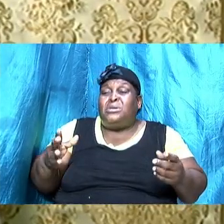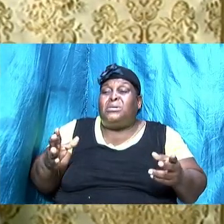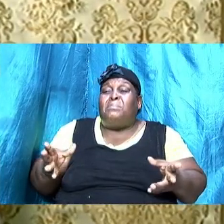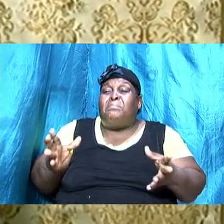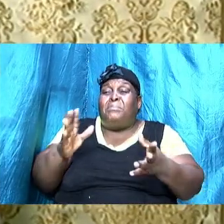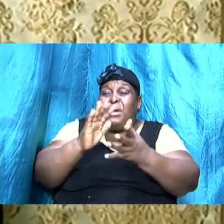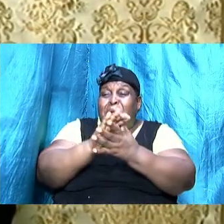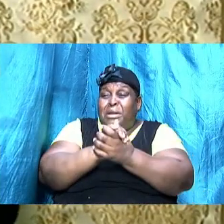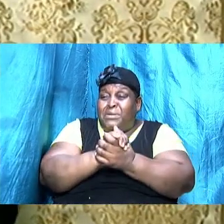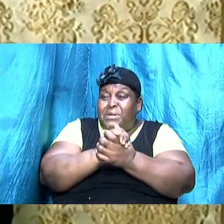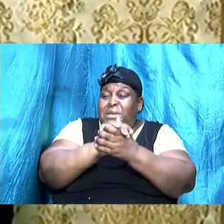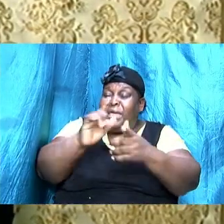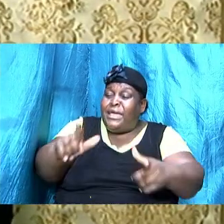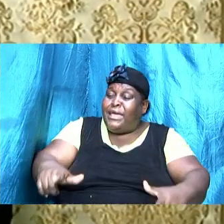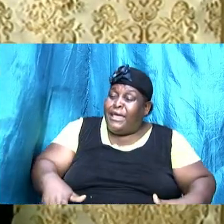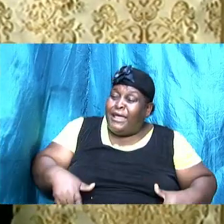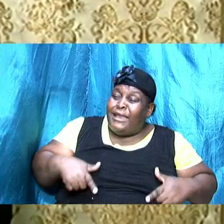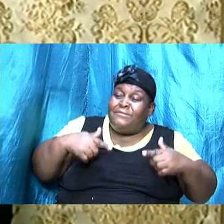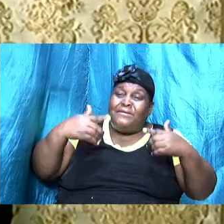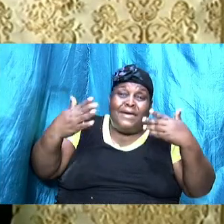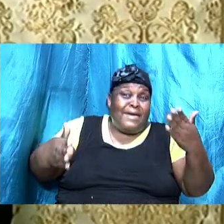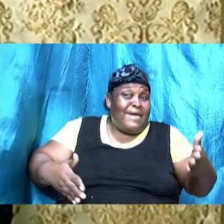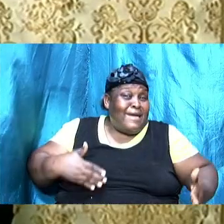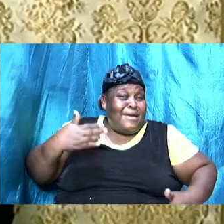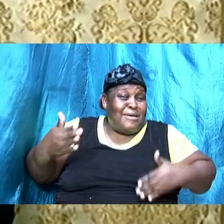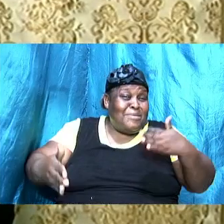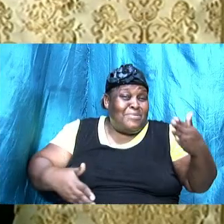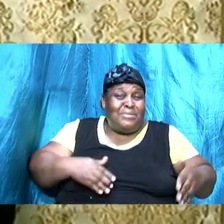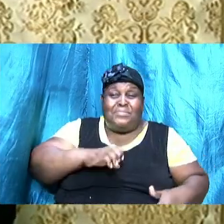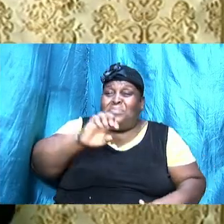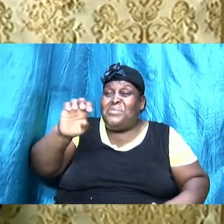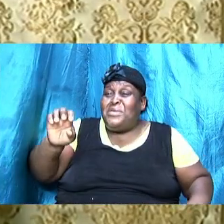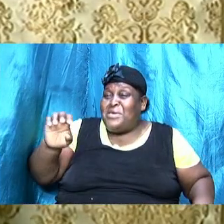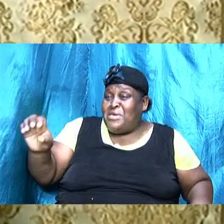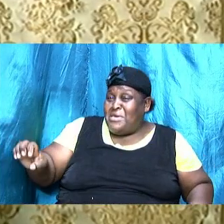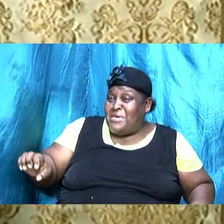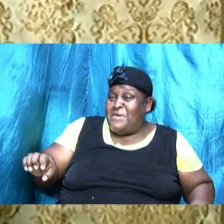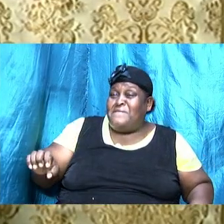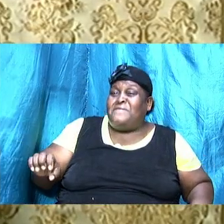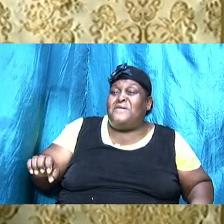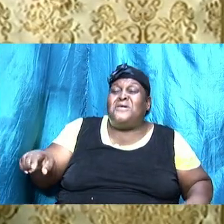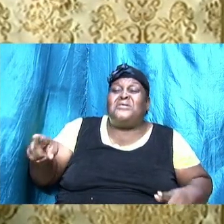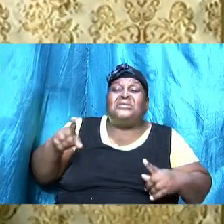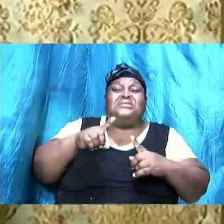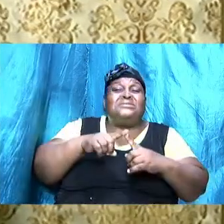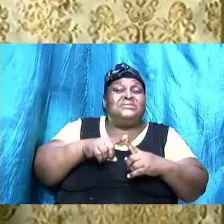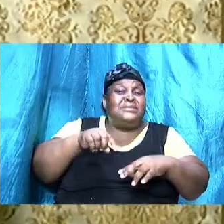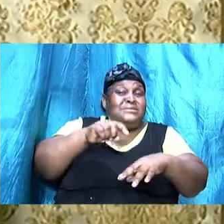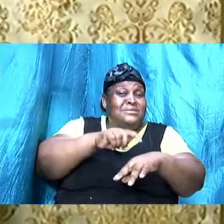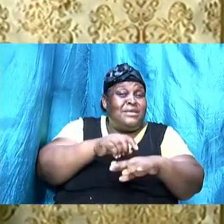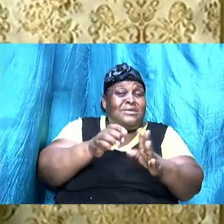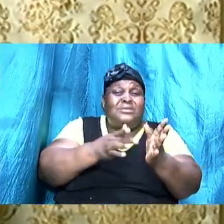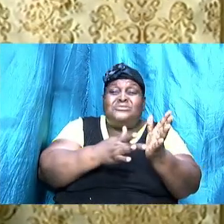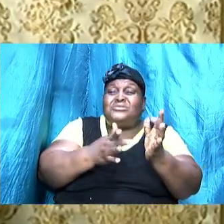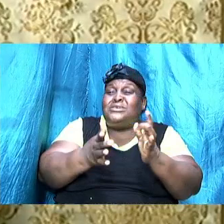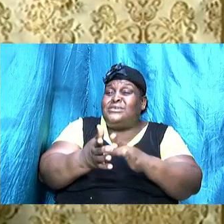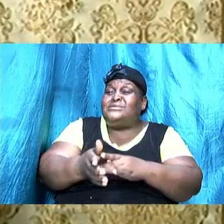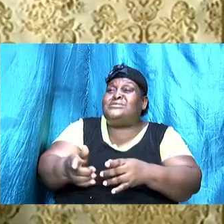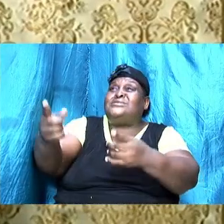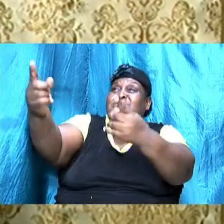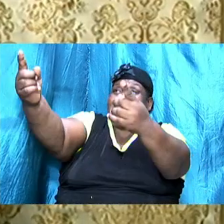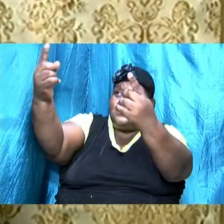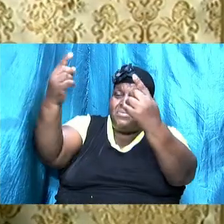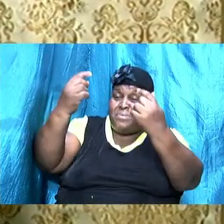just live happily ever after until the time that Jesus comes. It does not happen like